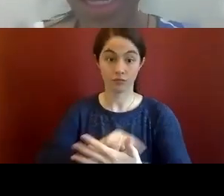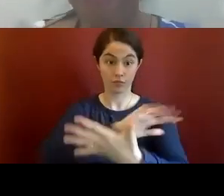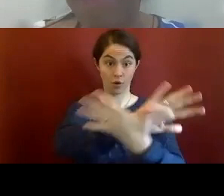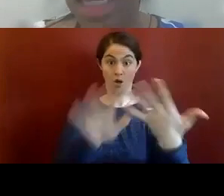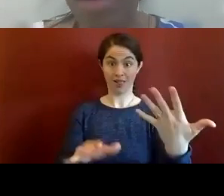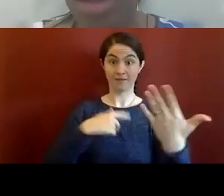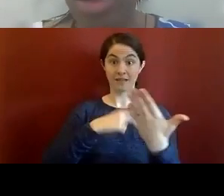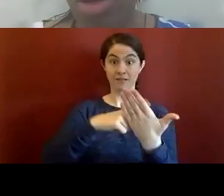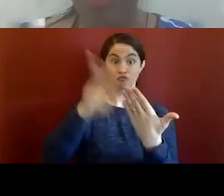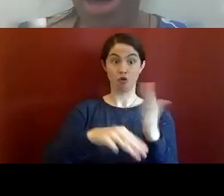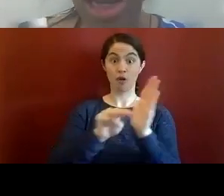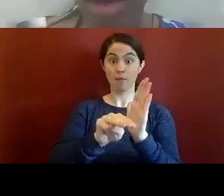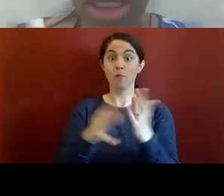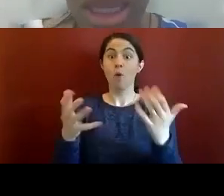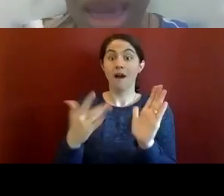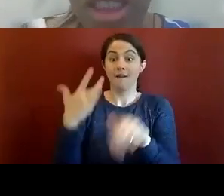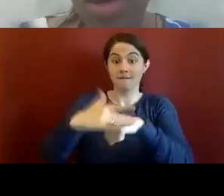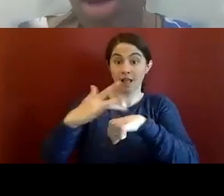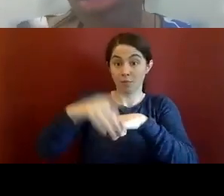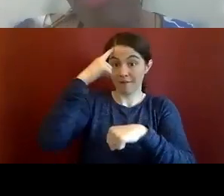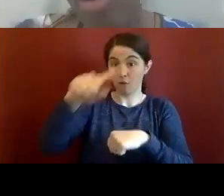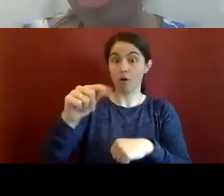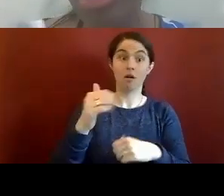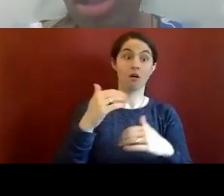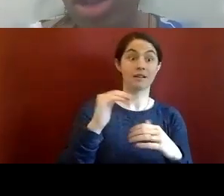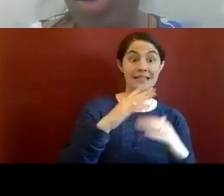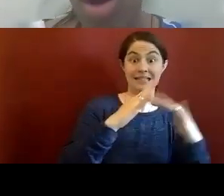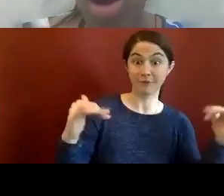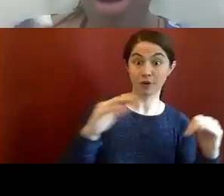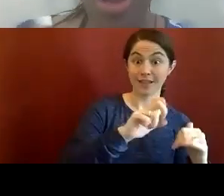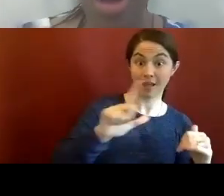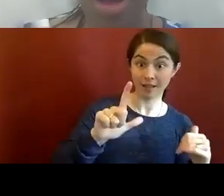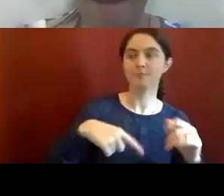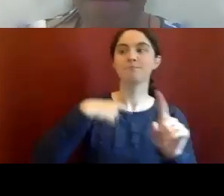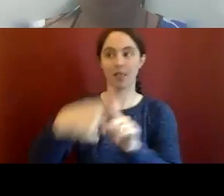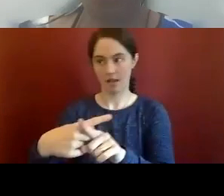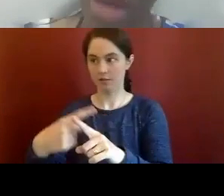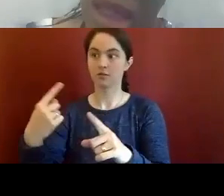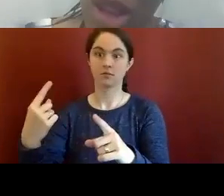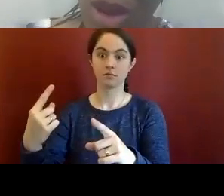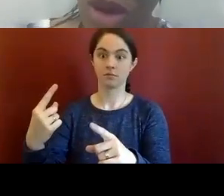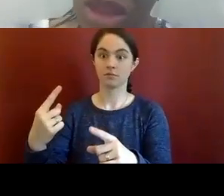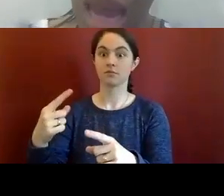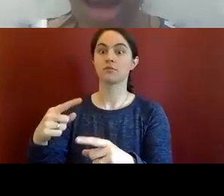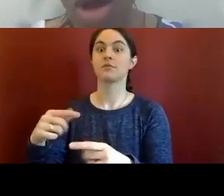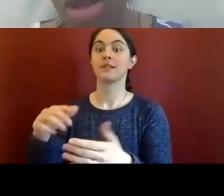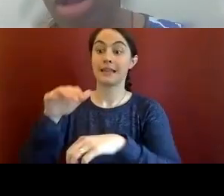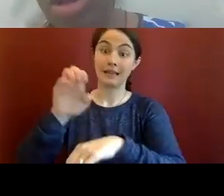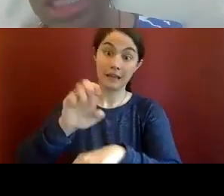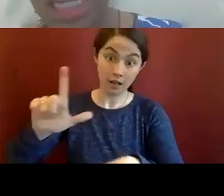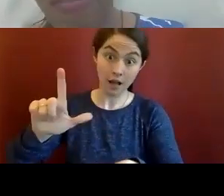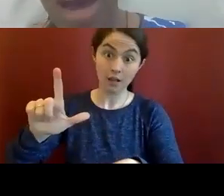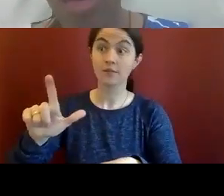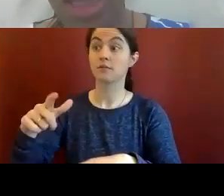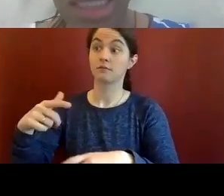be available not only for our diverse ELs, but also for our students who are both English learners and also